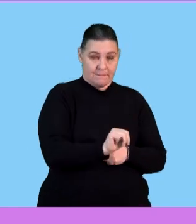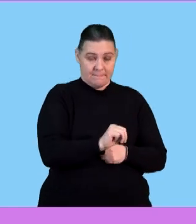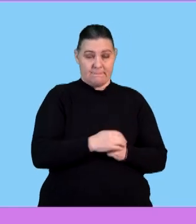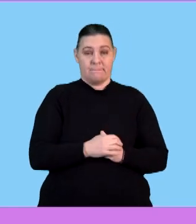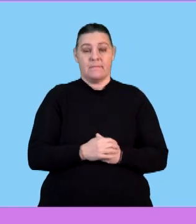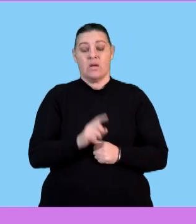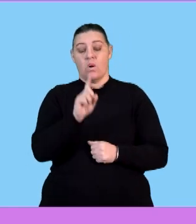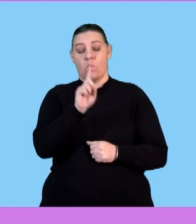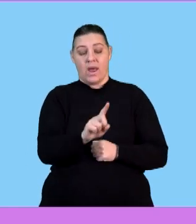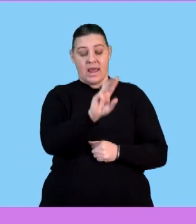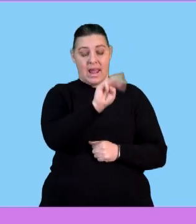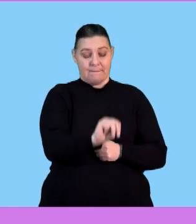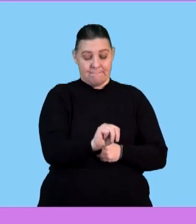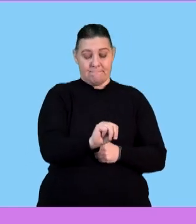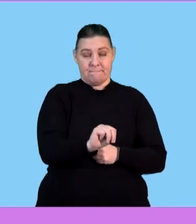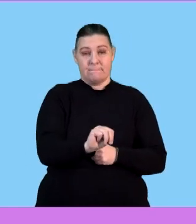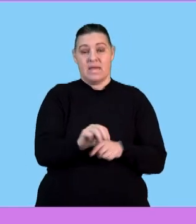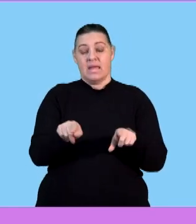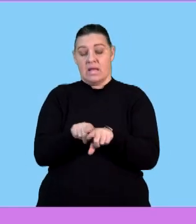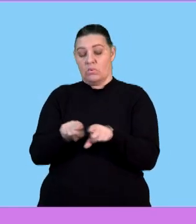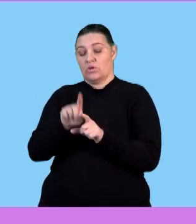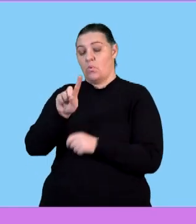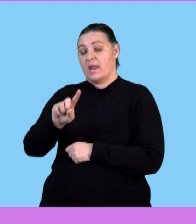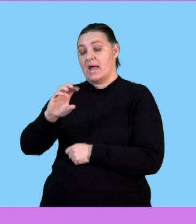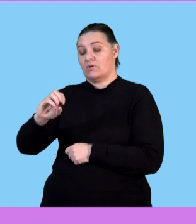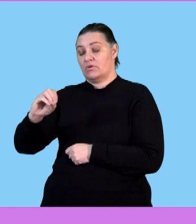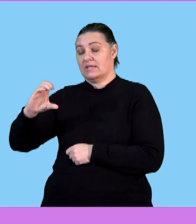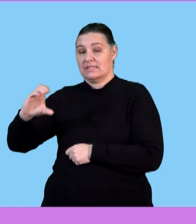is 1 meter is 100